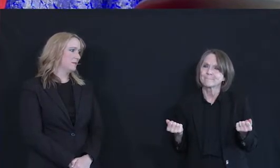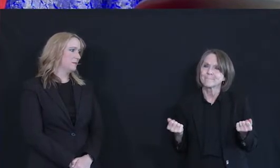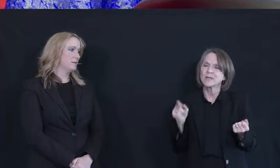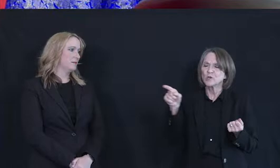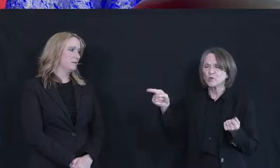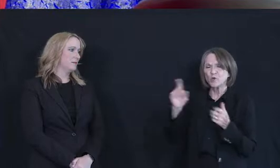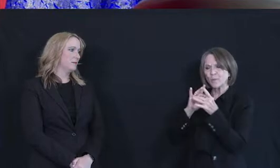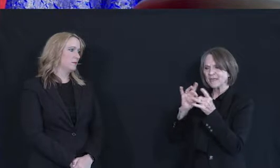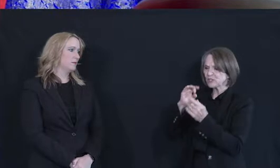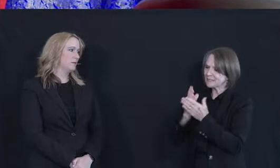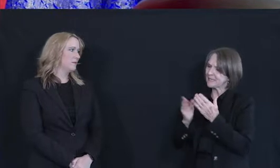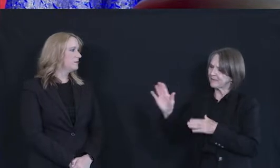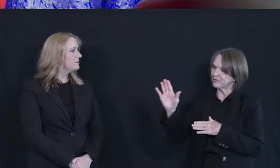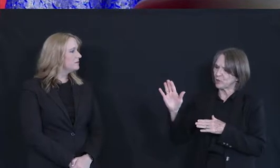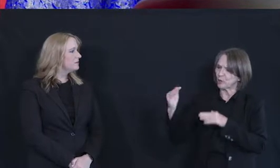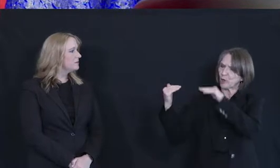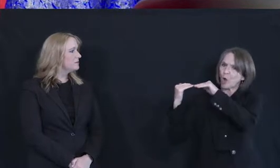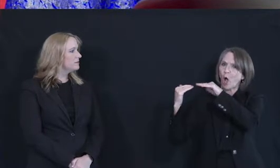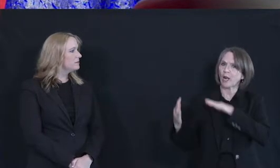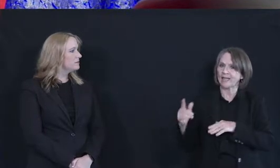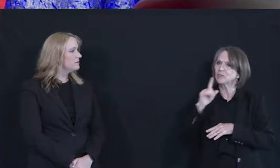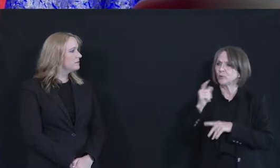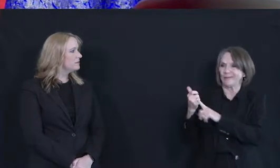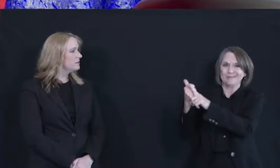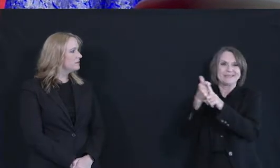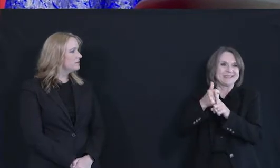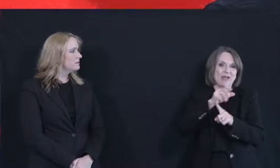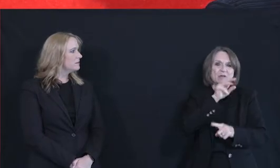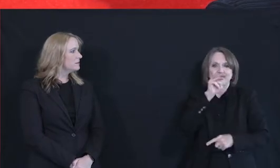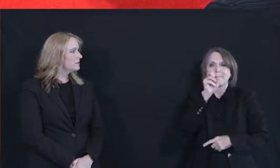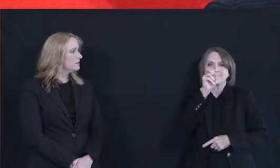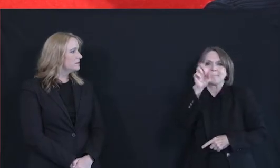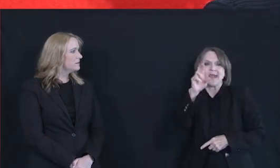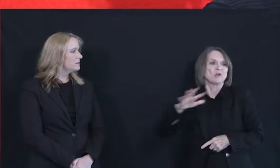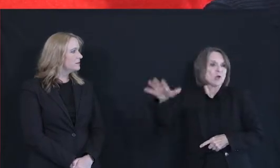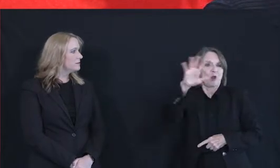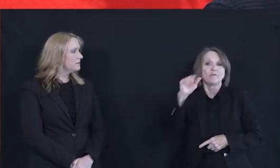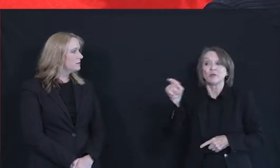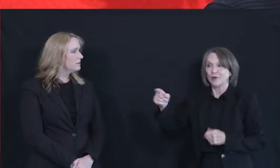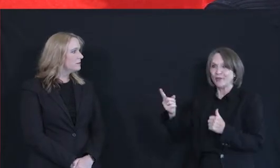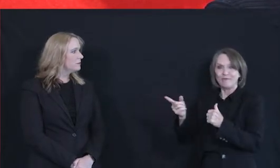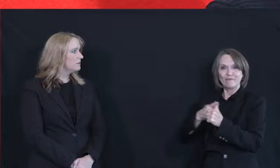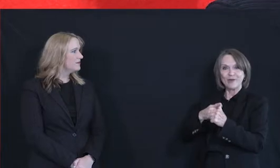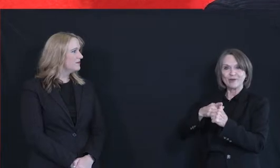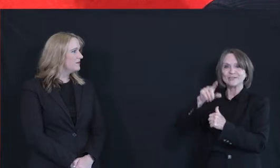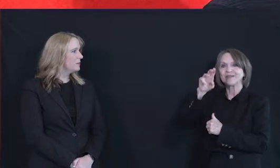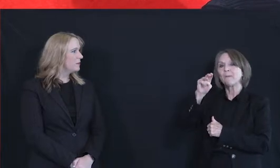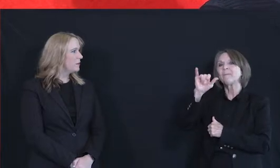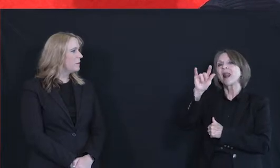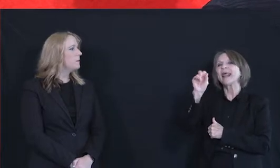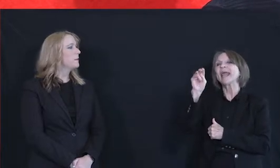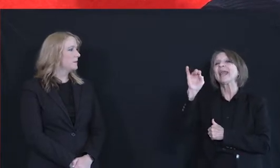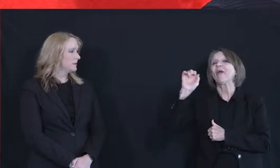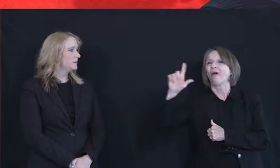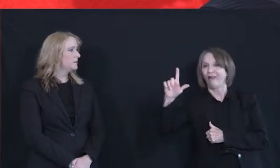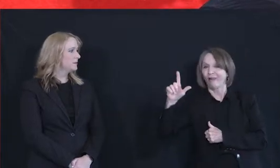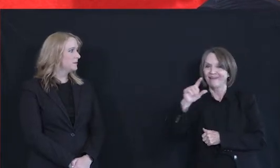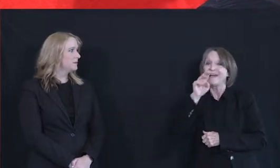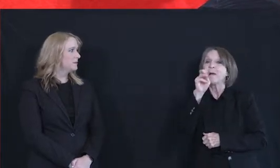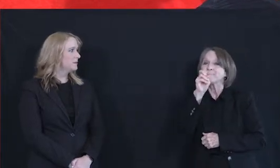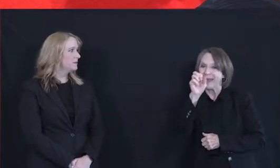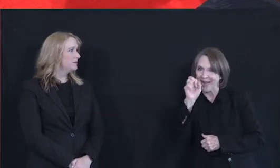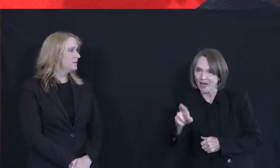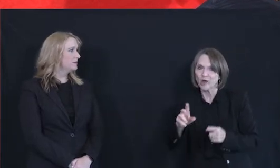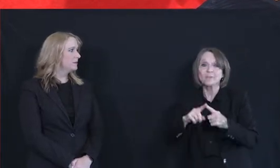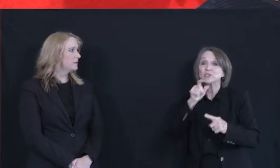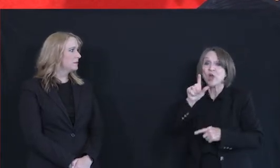you've mentioned some of your colleagues who are Mayors across the country uh you're the first Millennial mayor of Fort Worth but you are not the first or